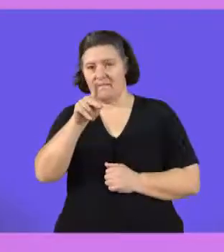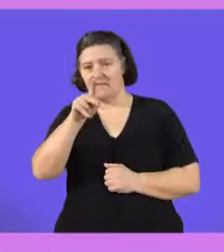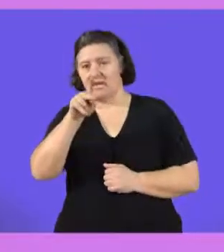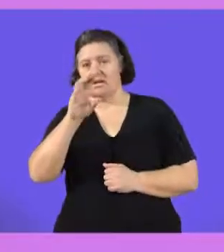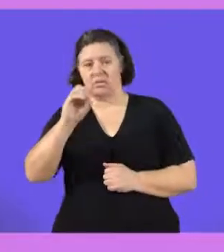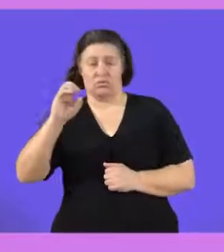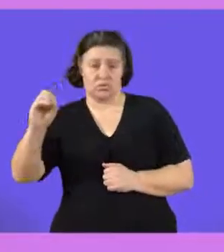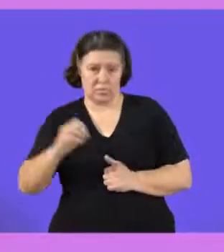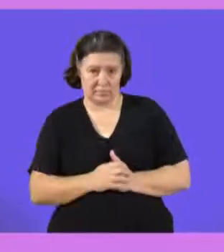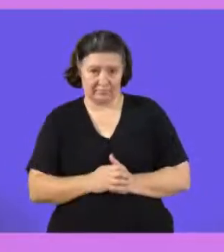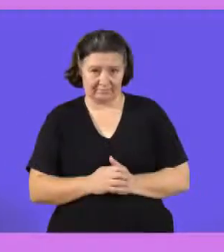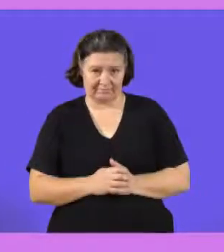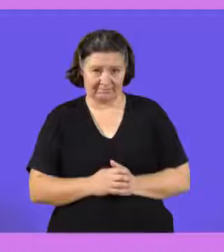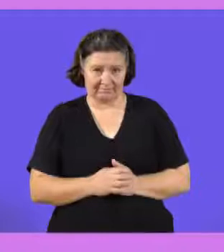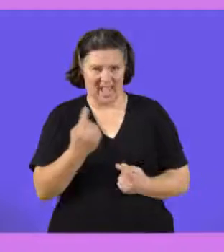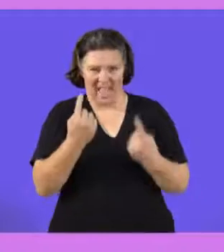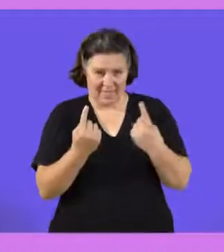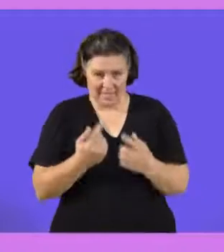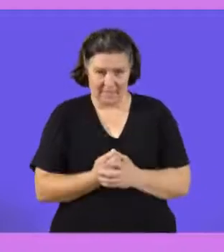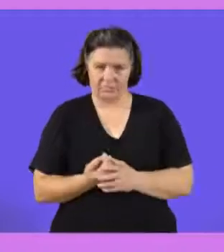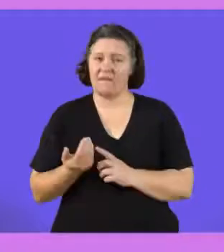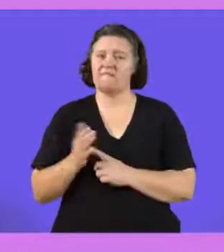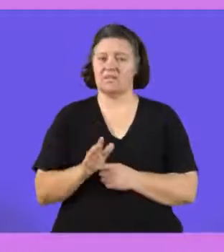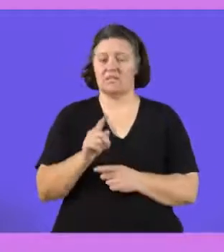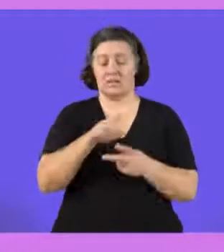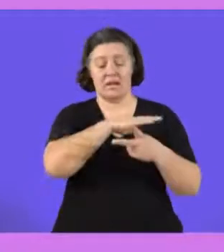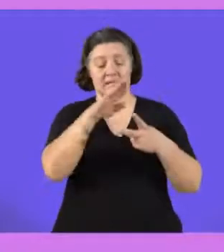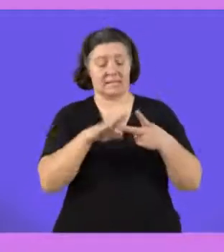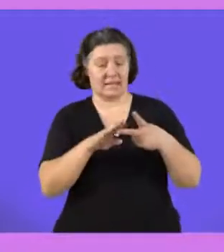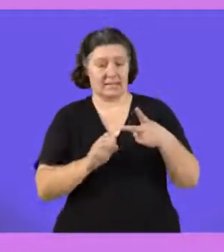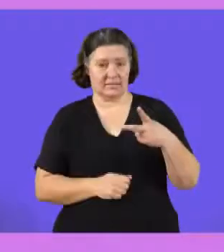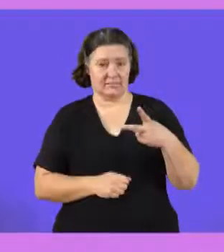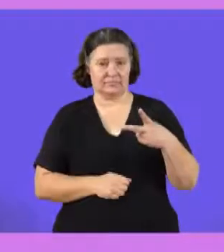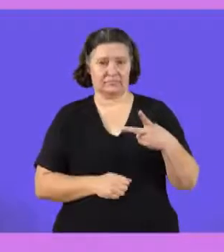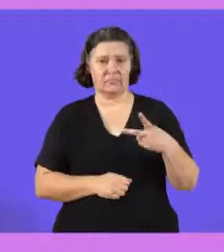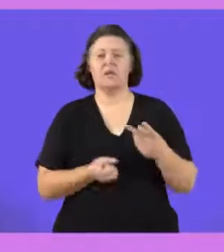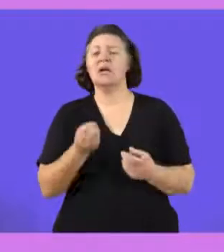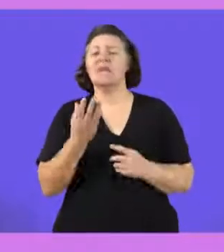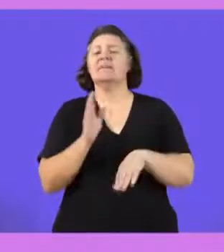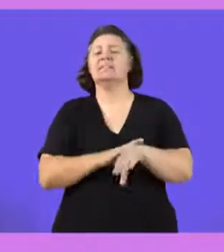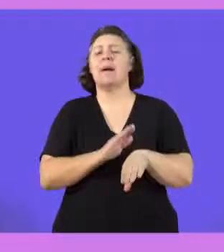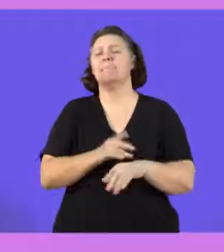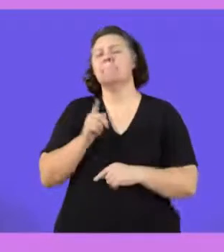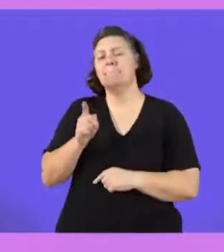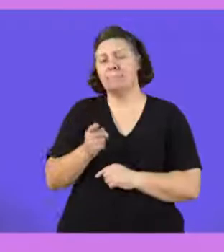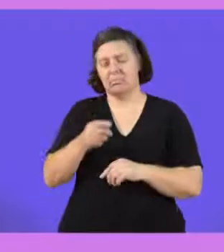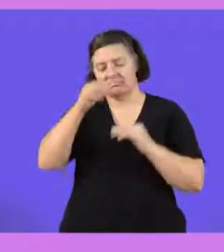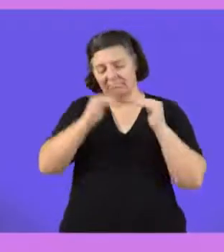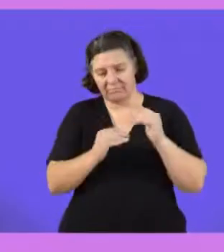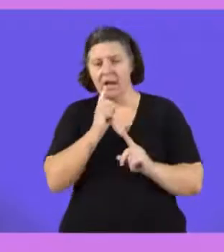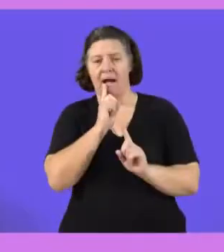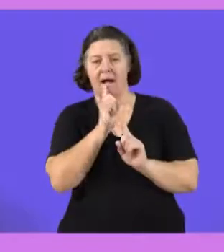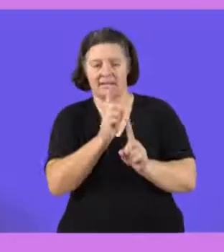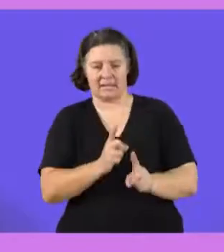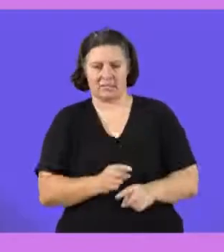5 o'clock like that as well. So I hope that is clear. So there's our first sum. Second one, given the time below, answer